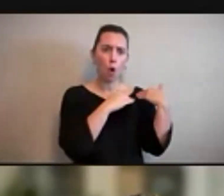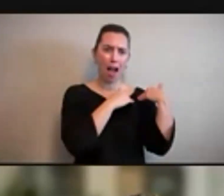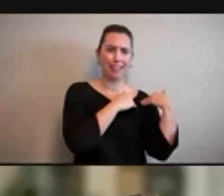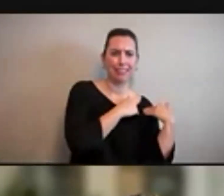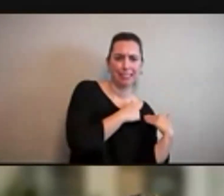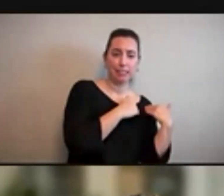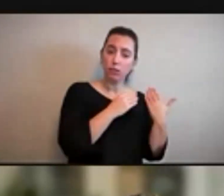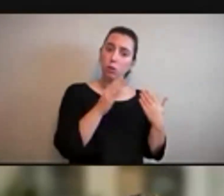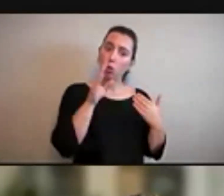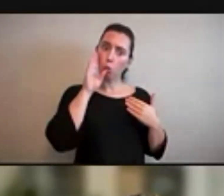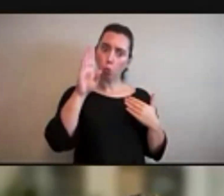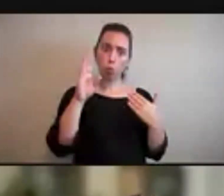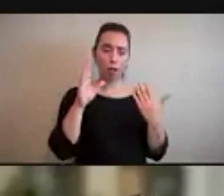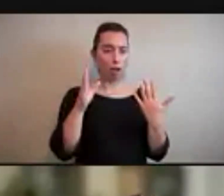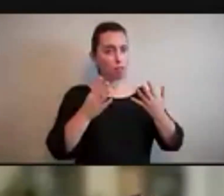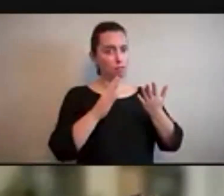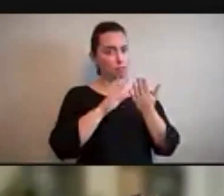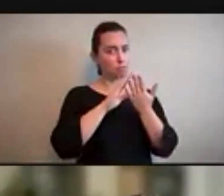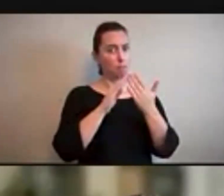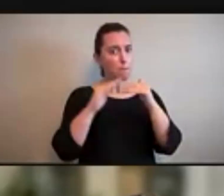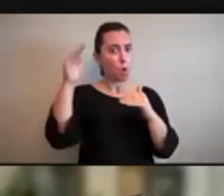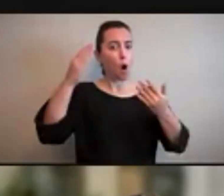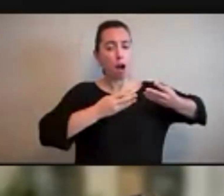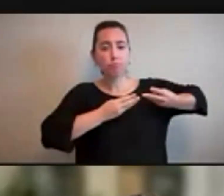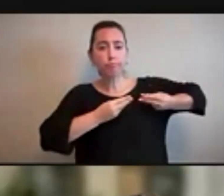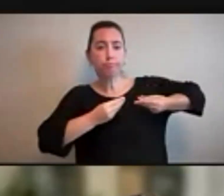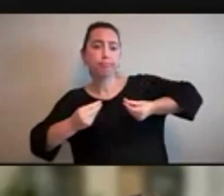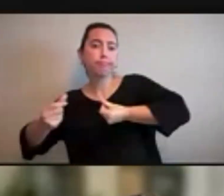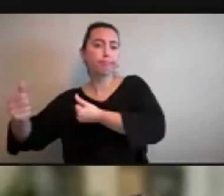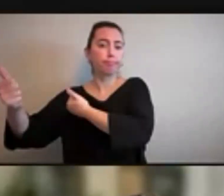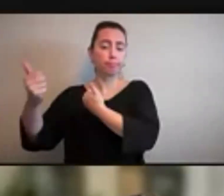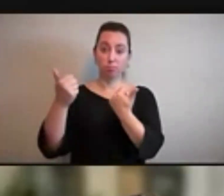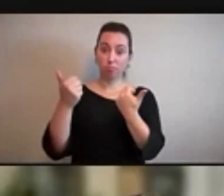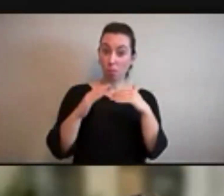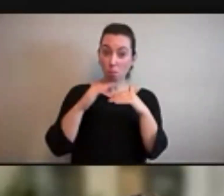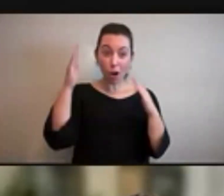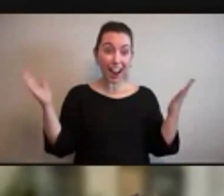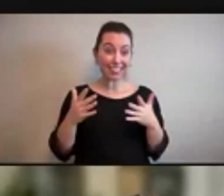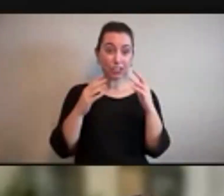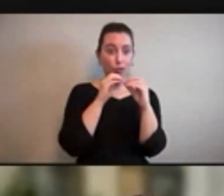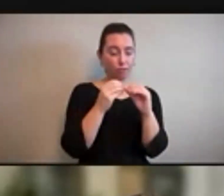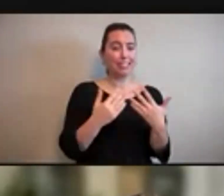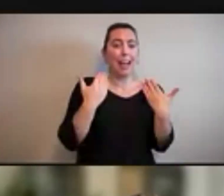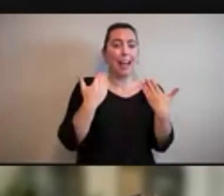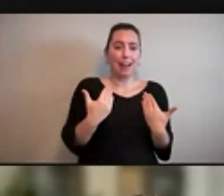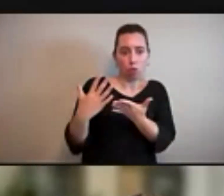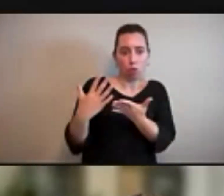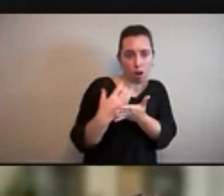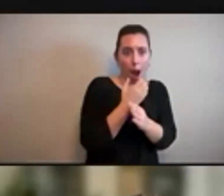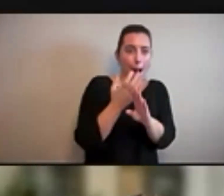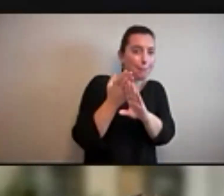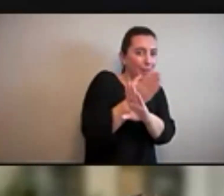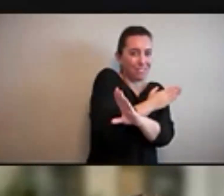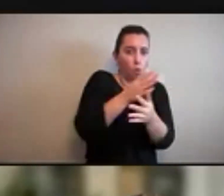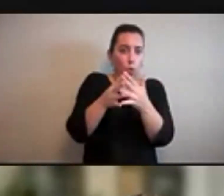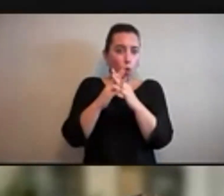to streamline their workload. Basically, it's much better to fix the issues at the start than being confronted at the end and have to